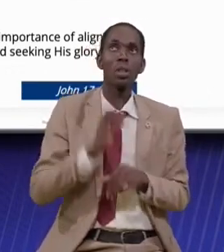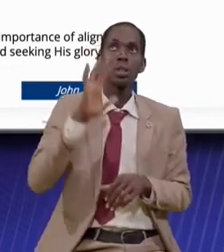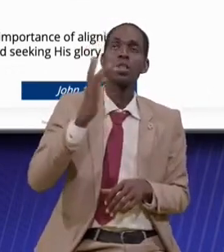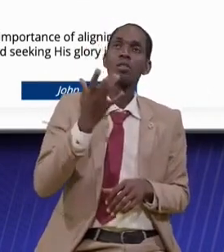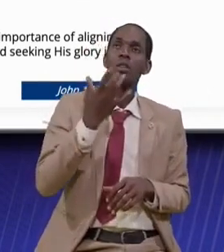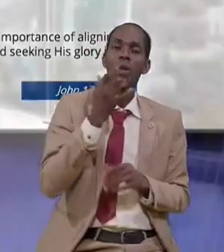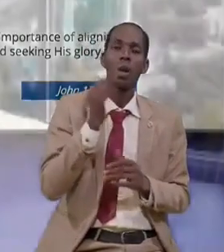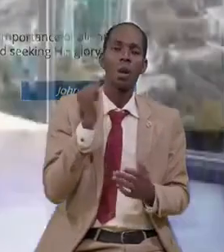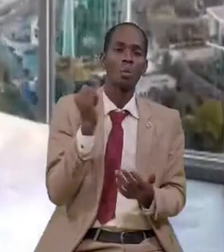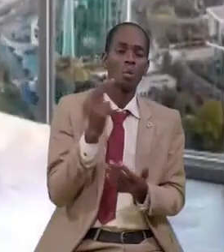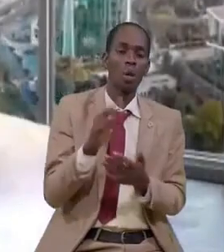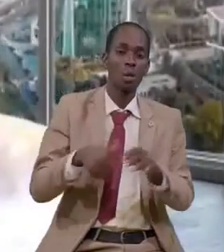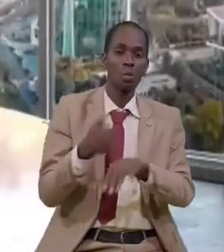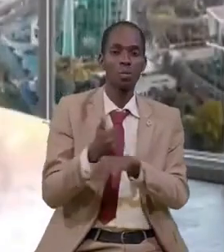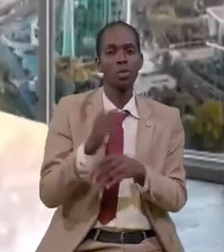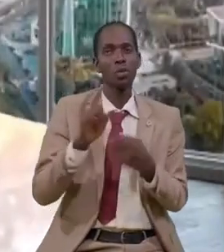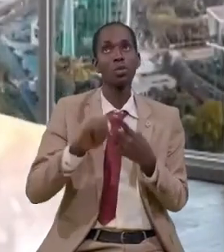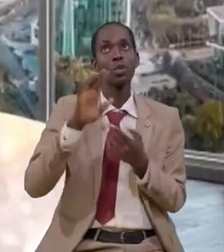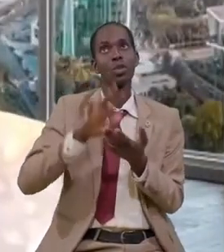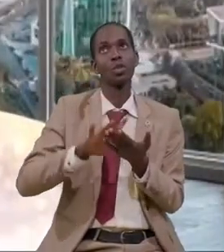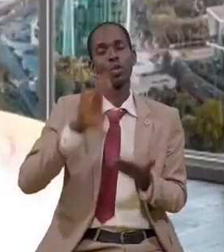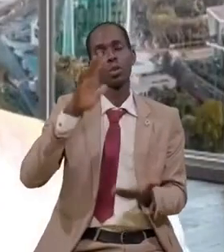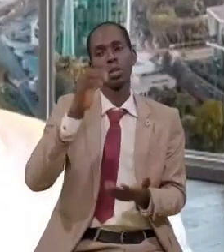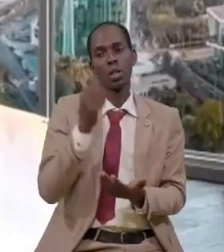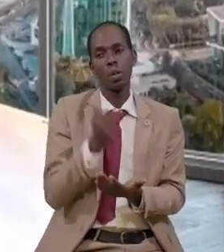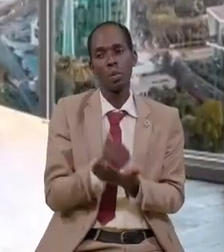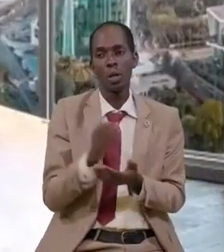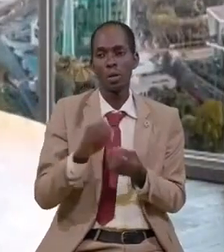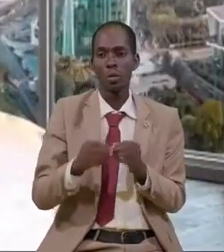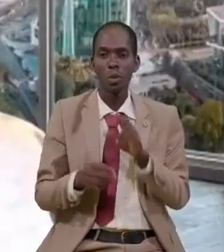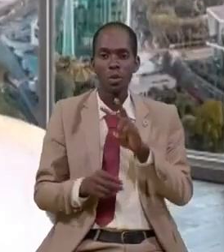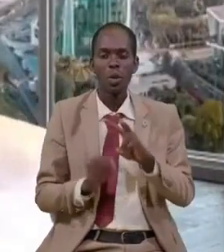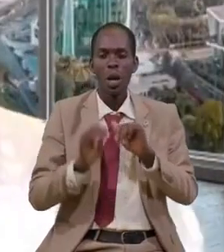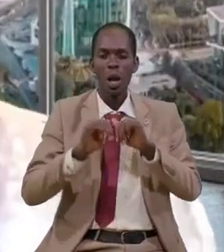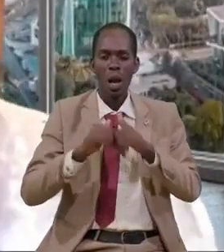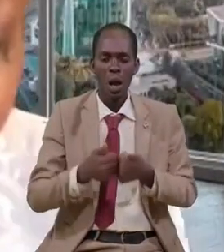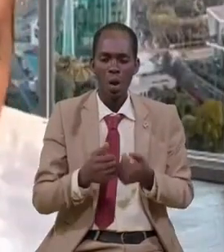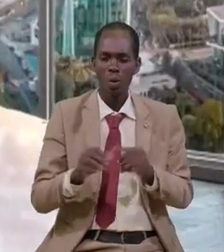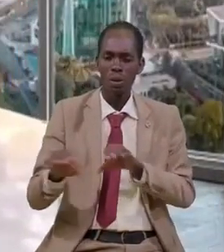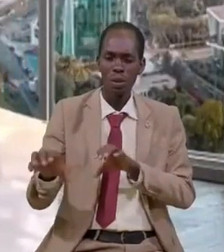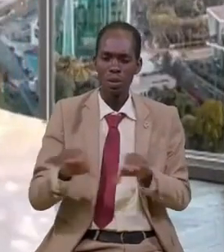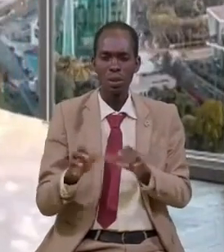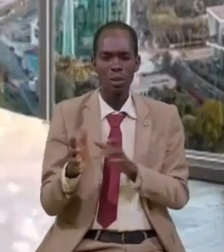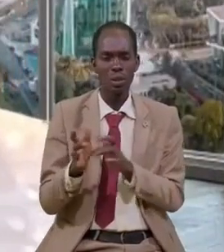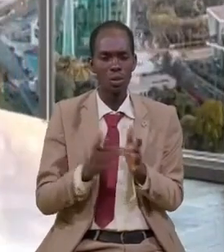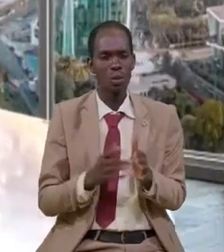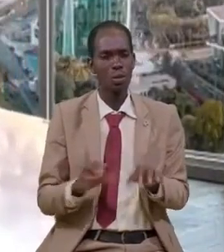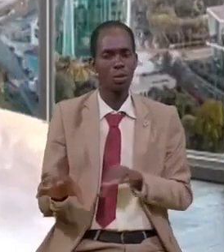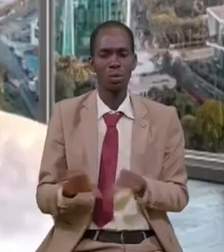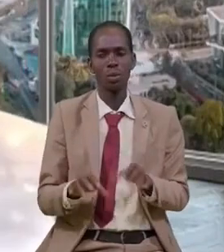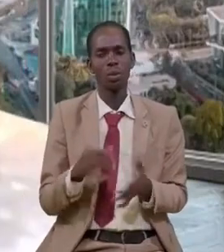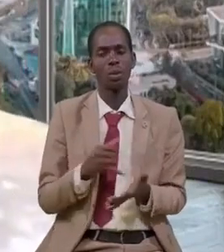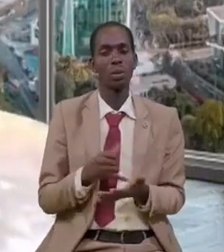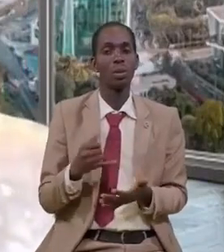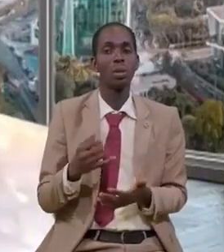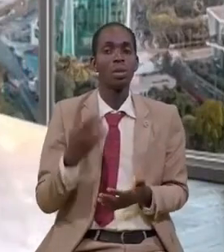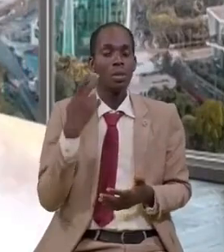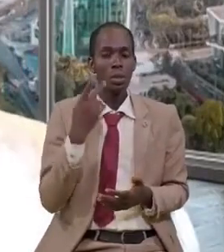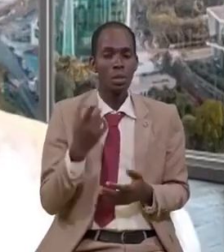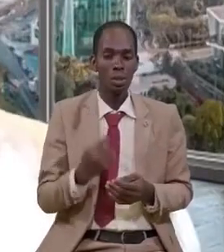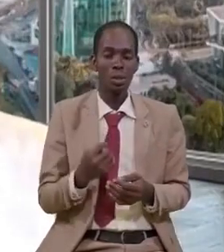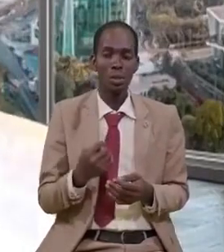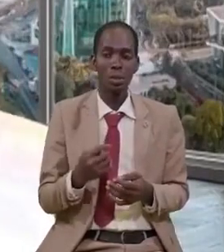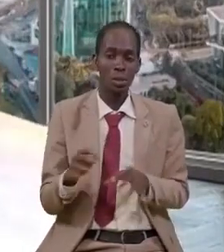Amen. Number two, how did Jesus do it? Let's look at it. The next way Jesus did it was that Jesus knew